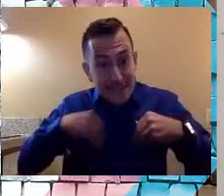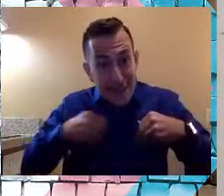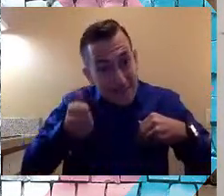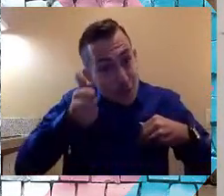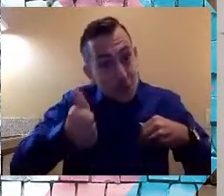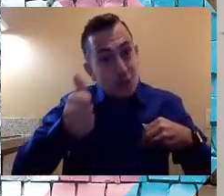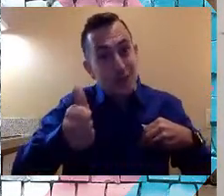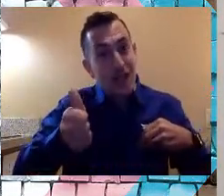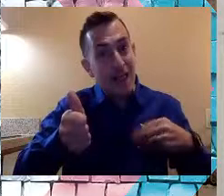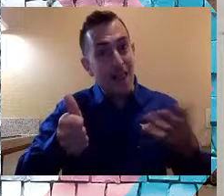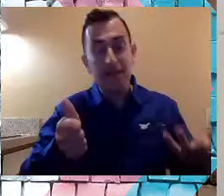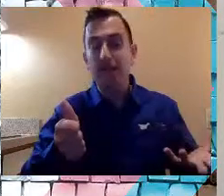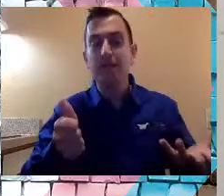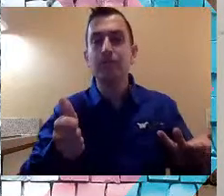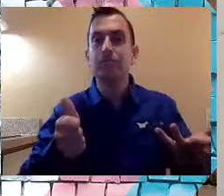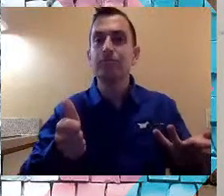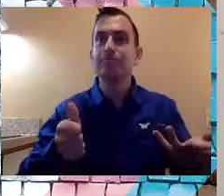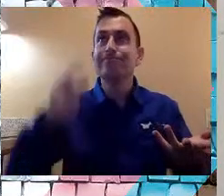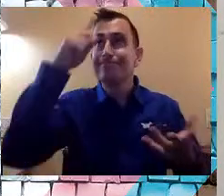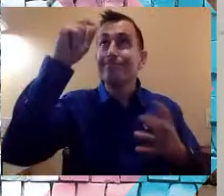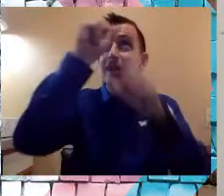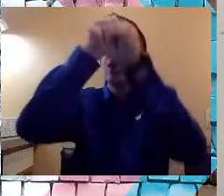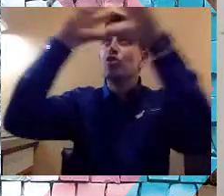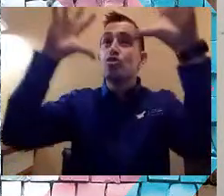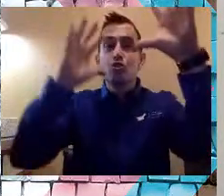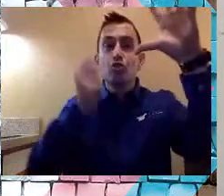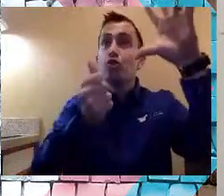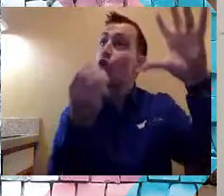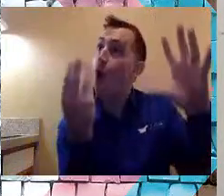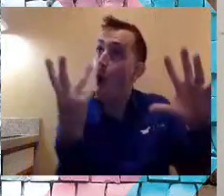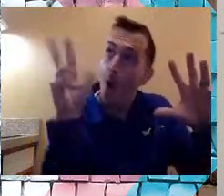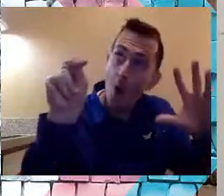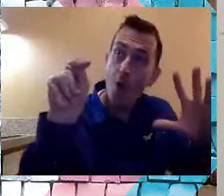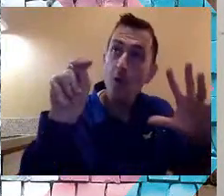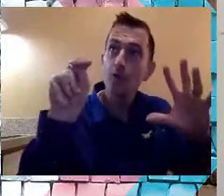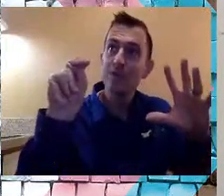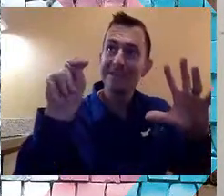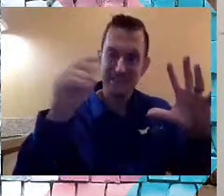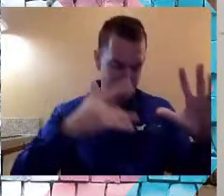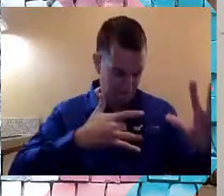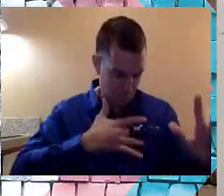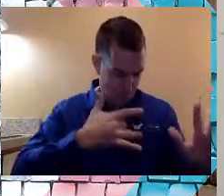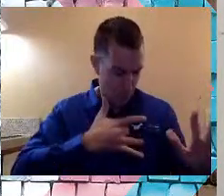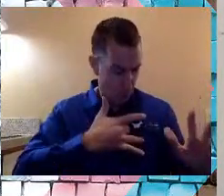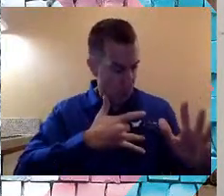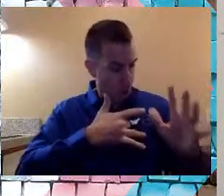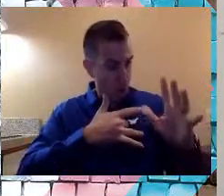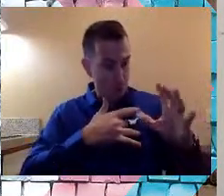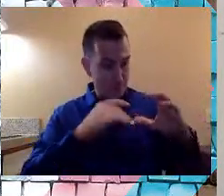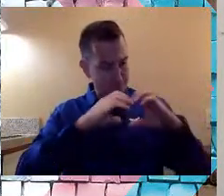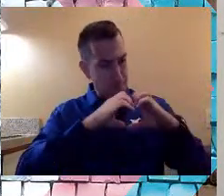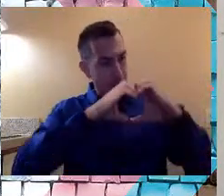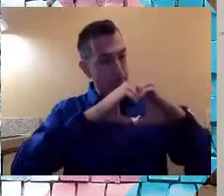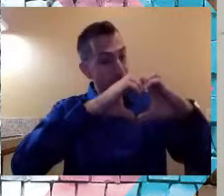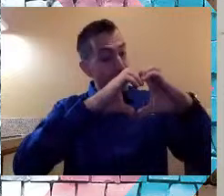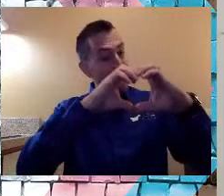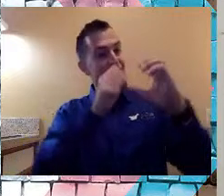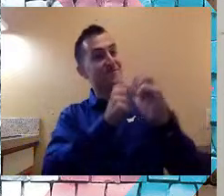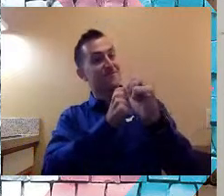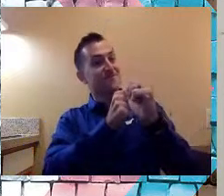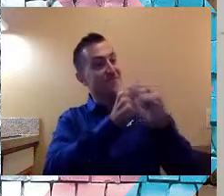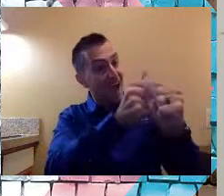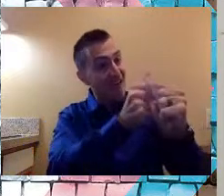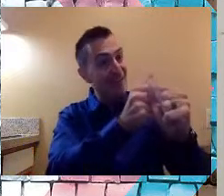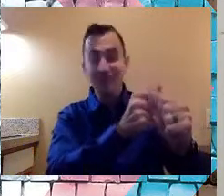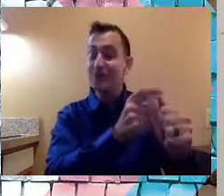designed. Dream your own dreams. Hear your own heart. You can change the world. You just have to